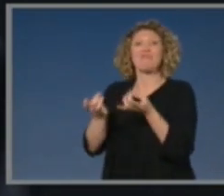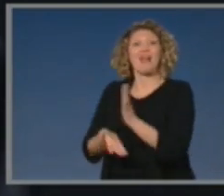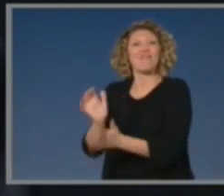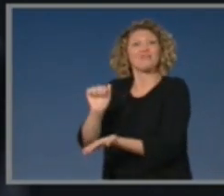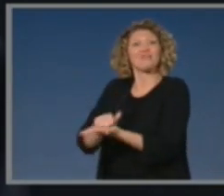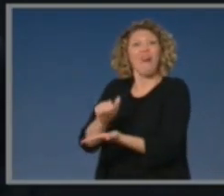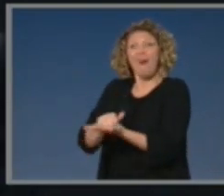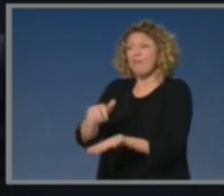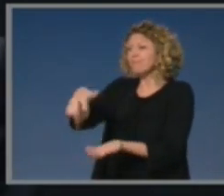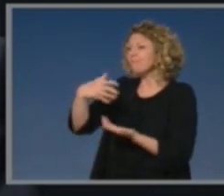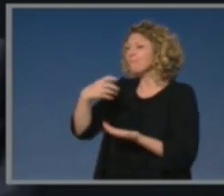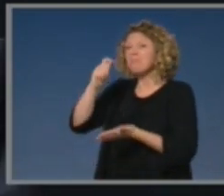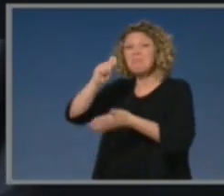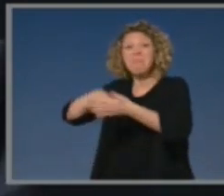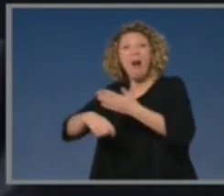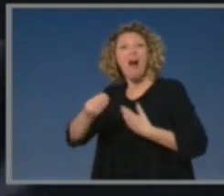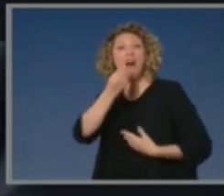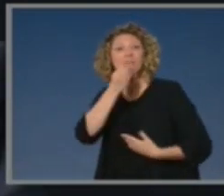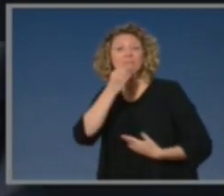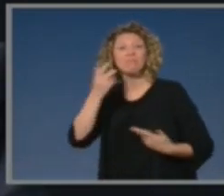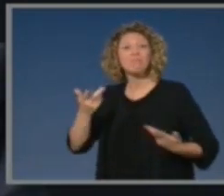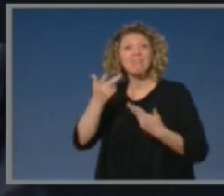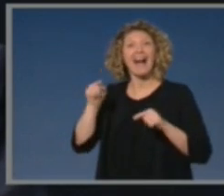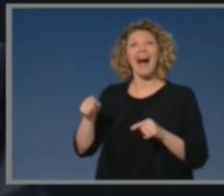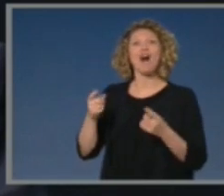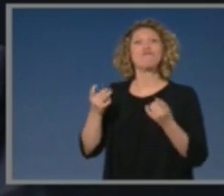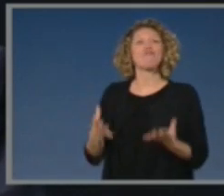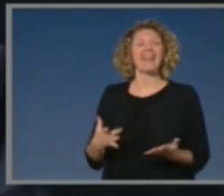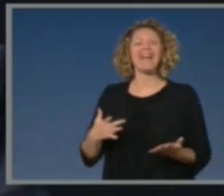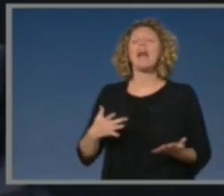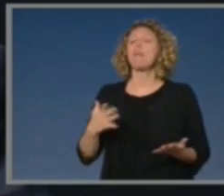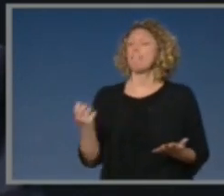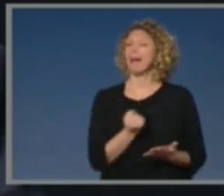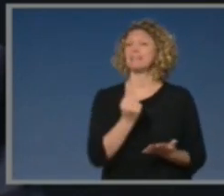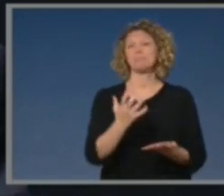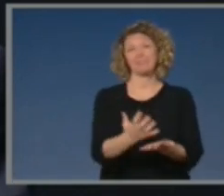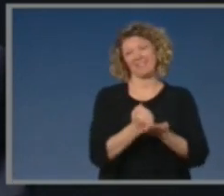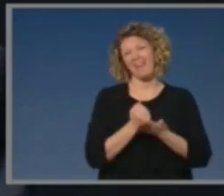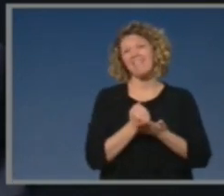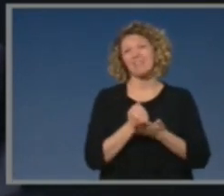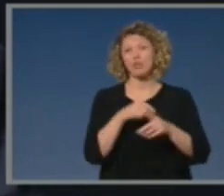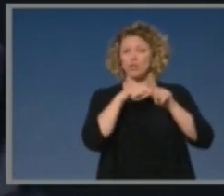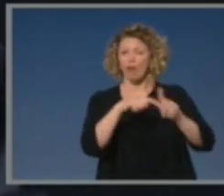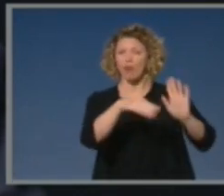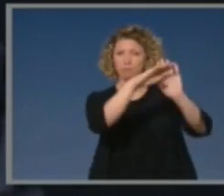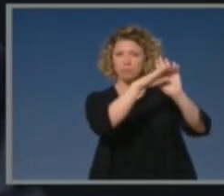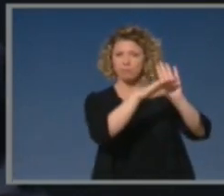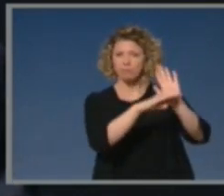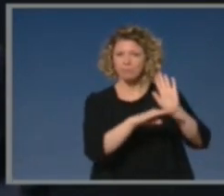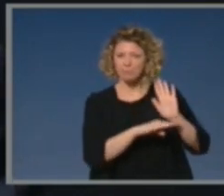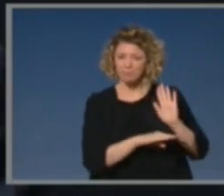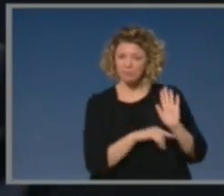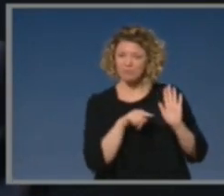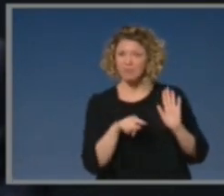as well. So it is now very much about, as the restrictions are changed, that businesses can